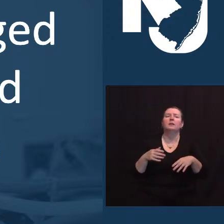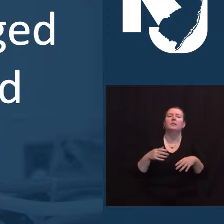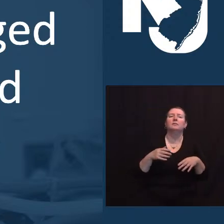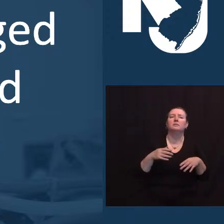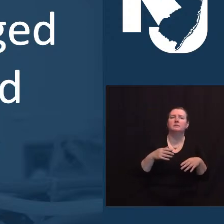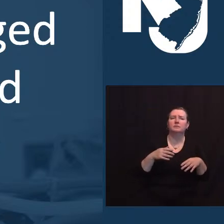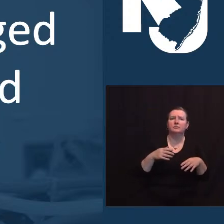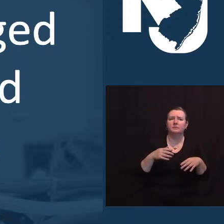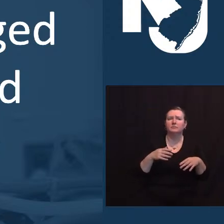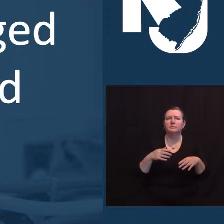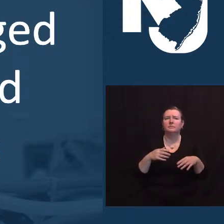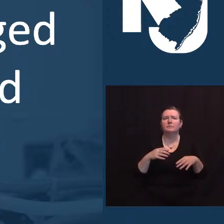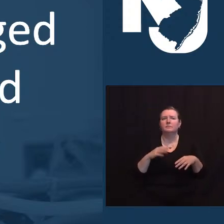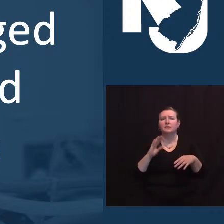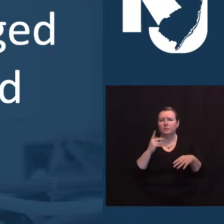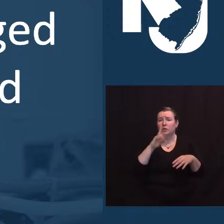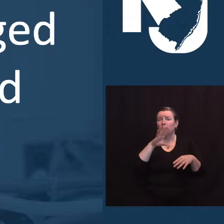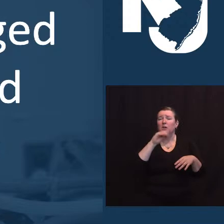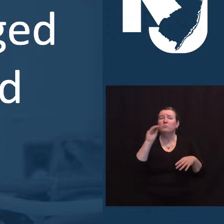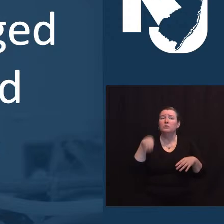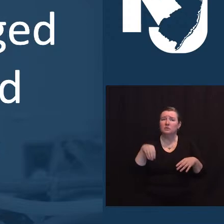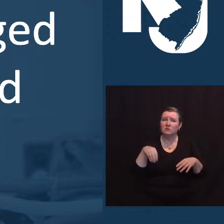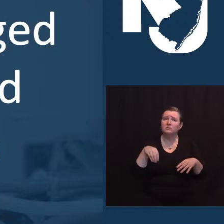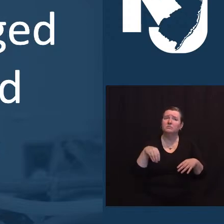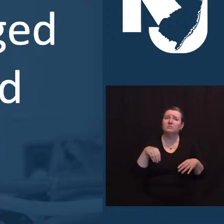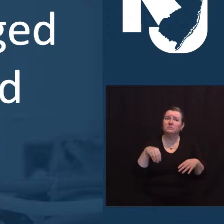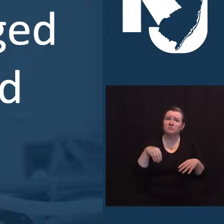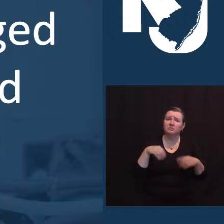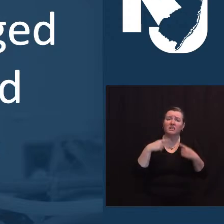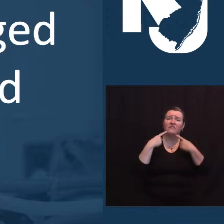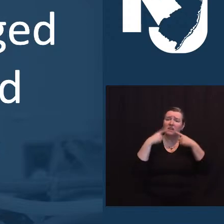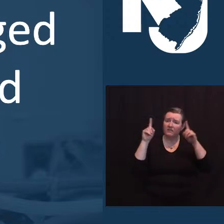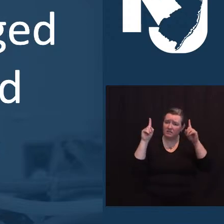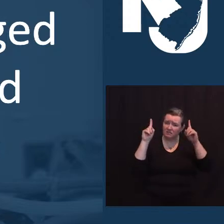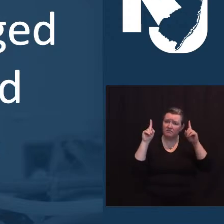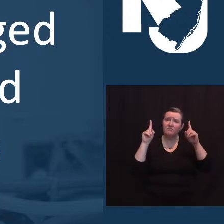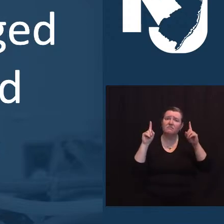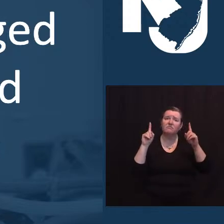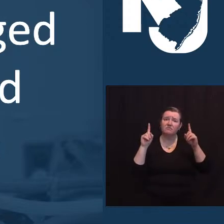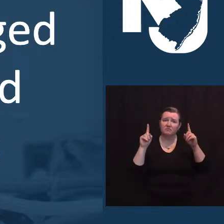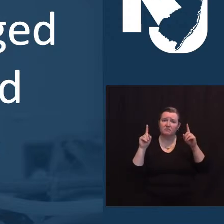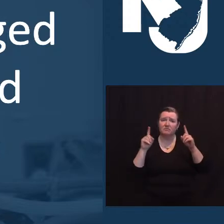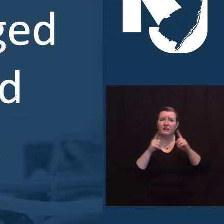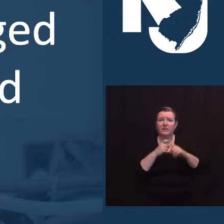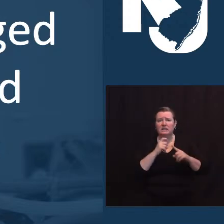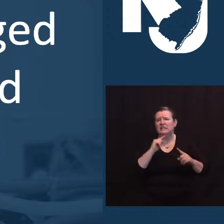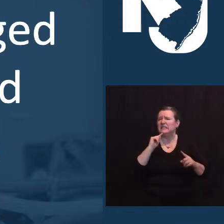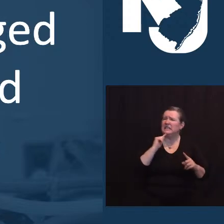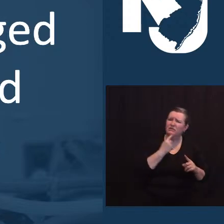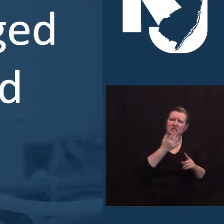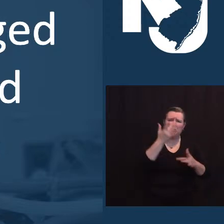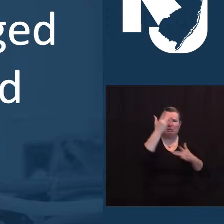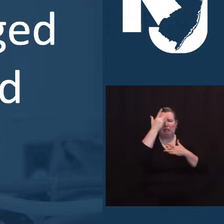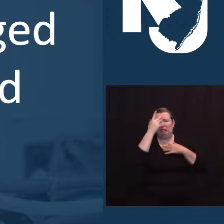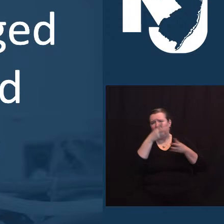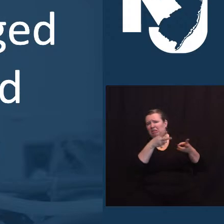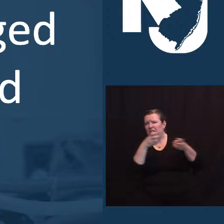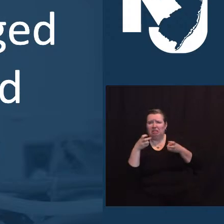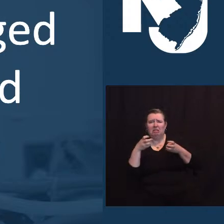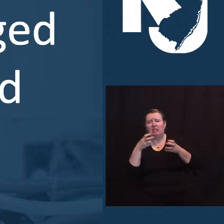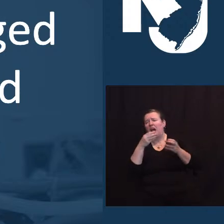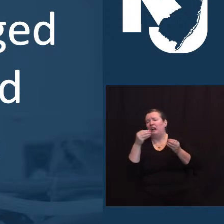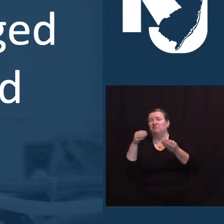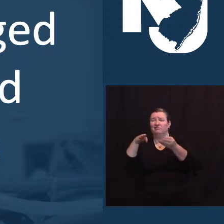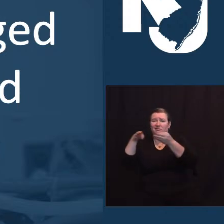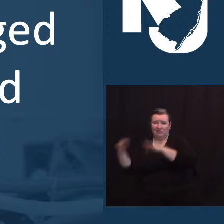readings, 100% effective against severe illness and death, please God. And this may be a contributing factor. I will leave it to